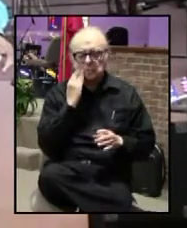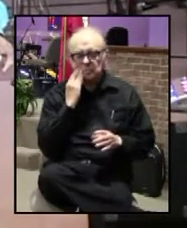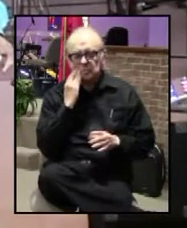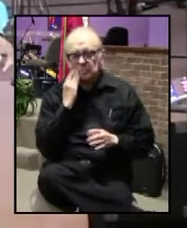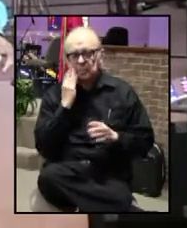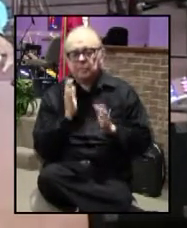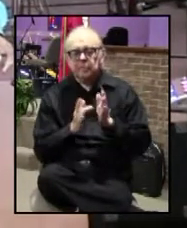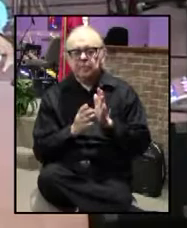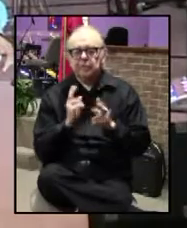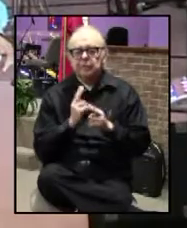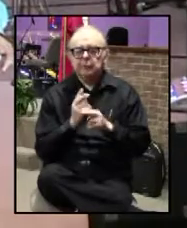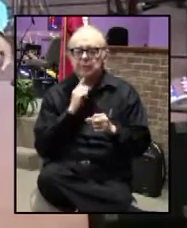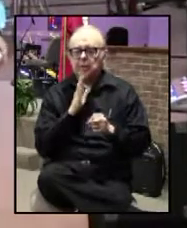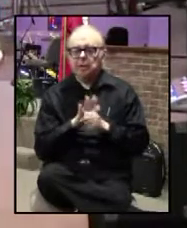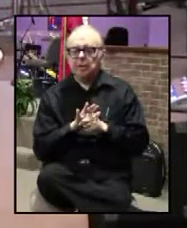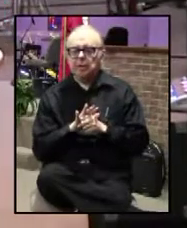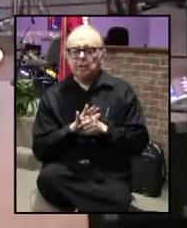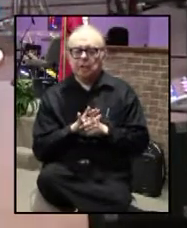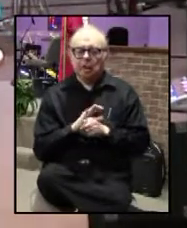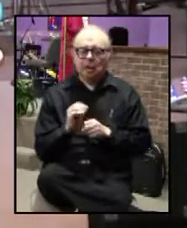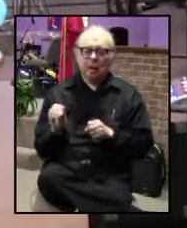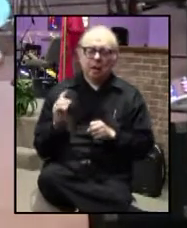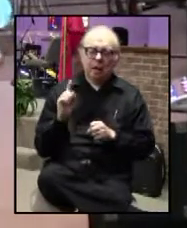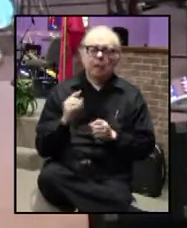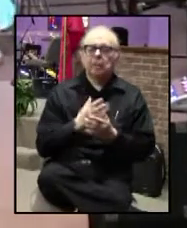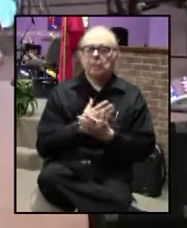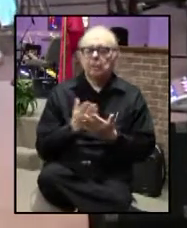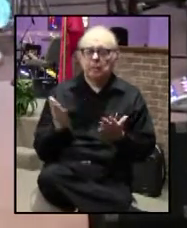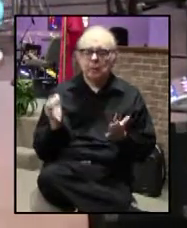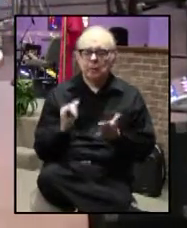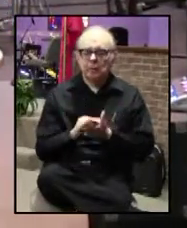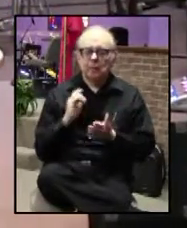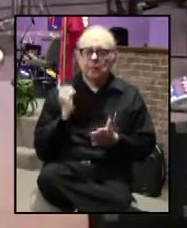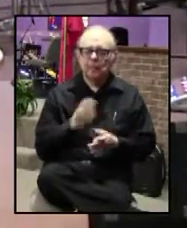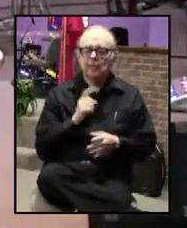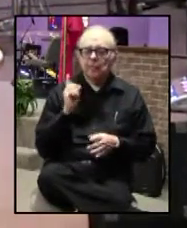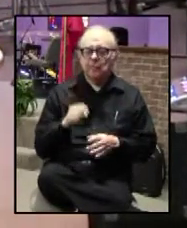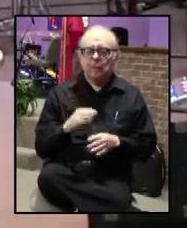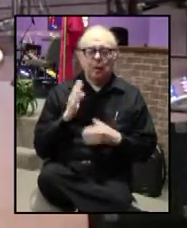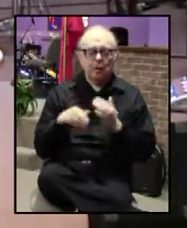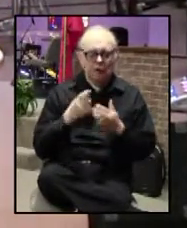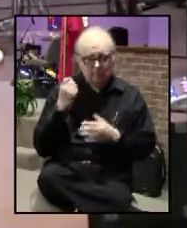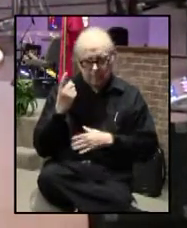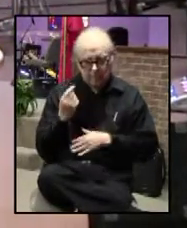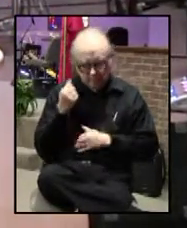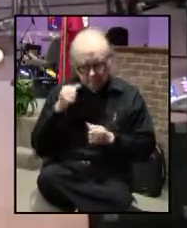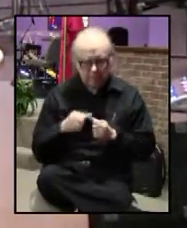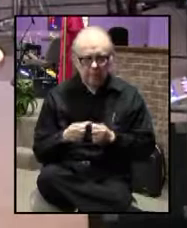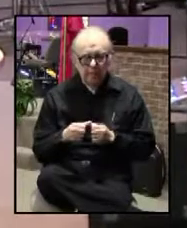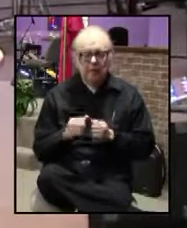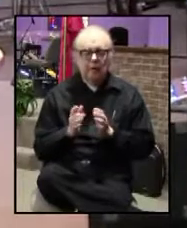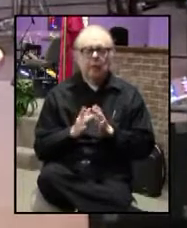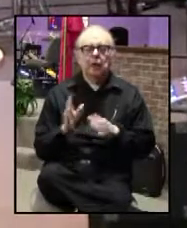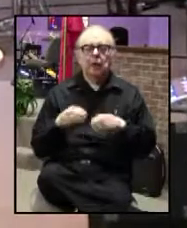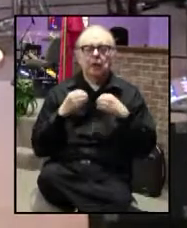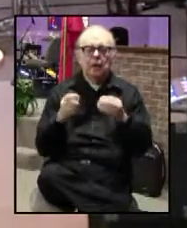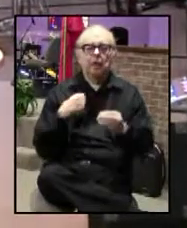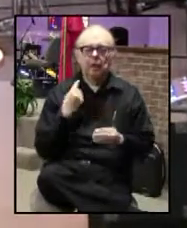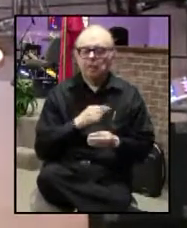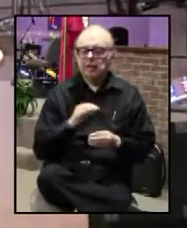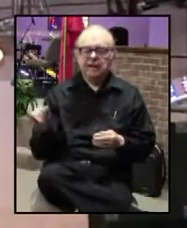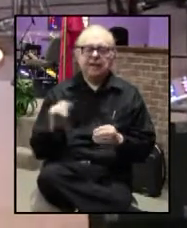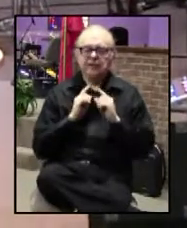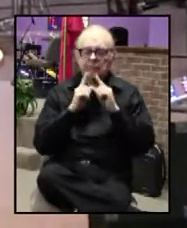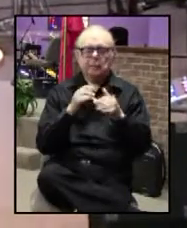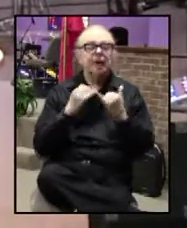keeping his promise. And that is the one thing that we need to all remember, is that Jesus has given us the same